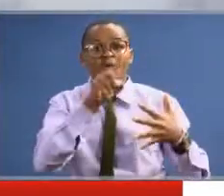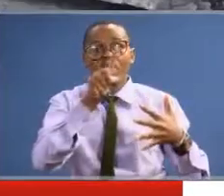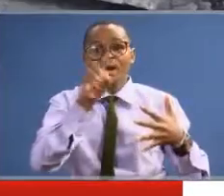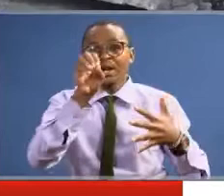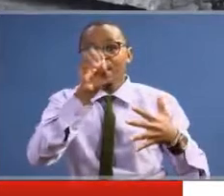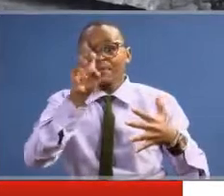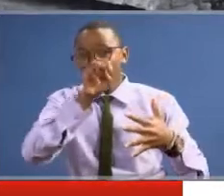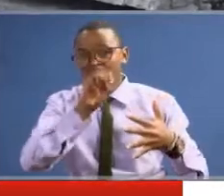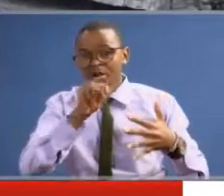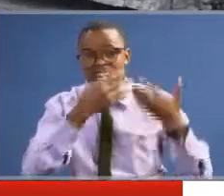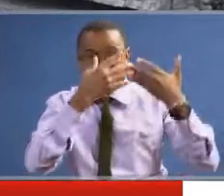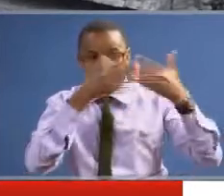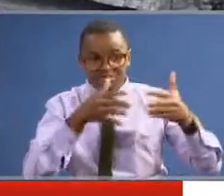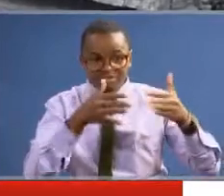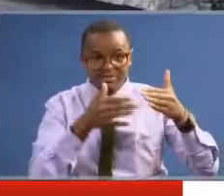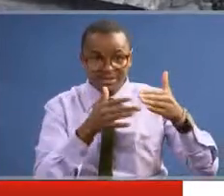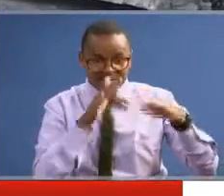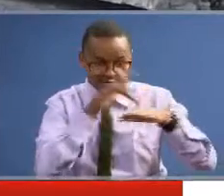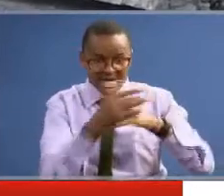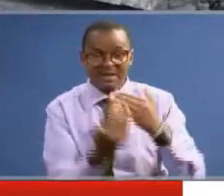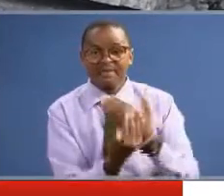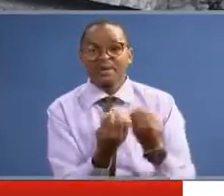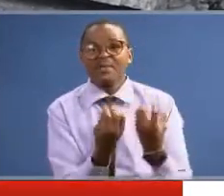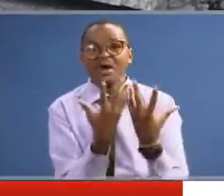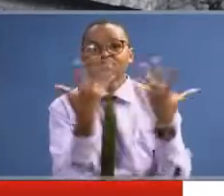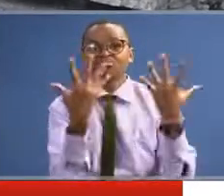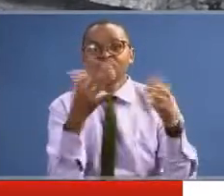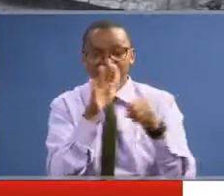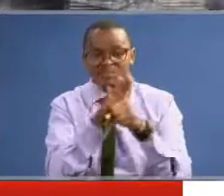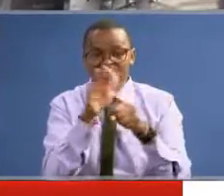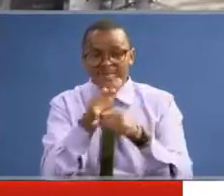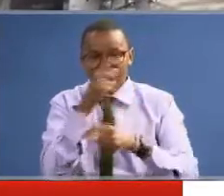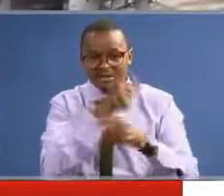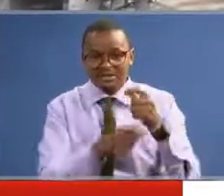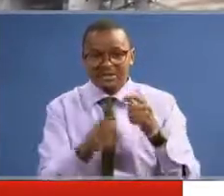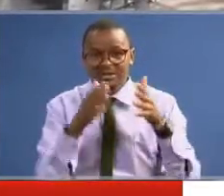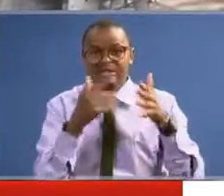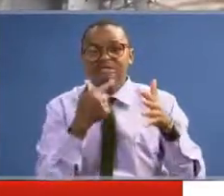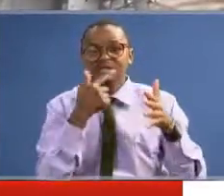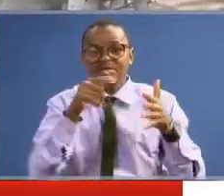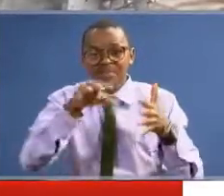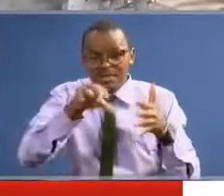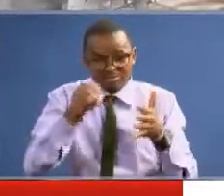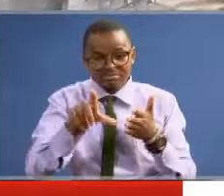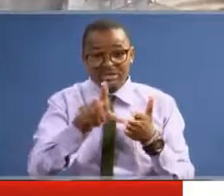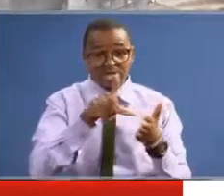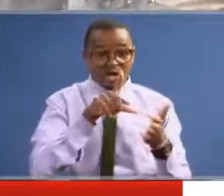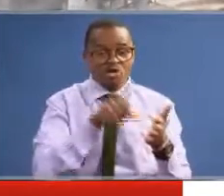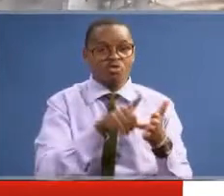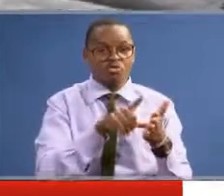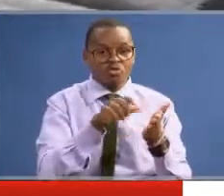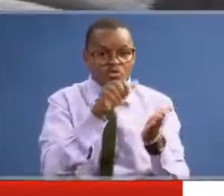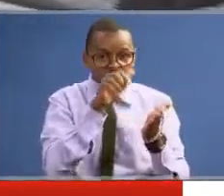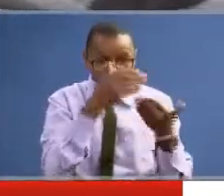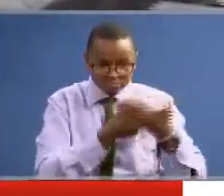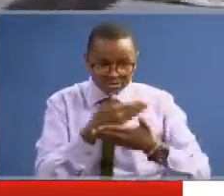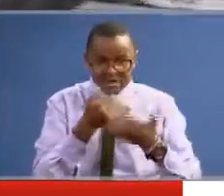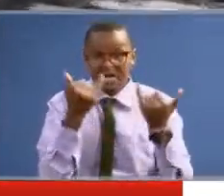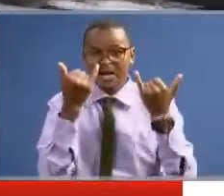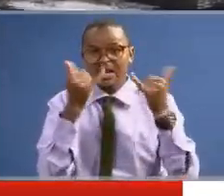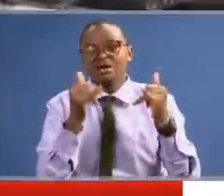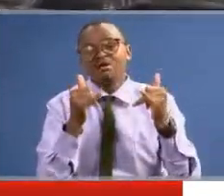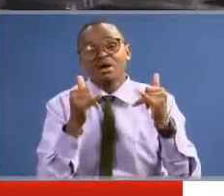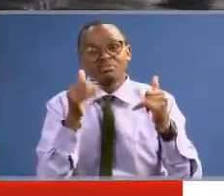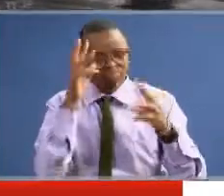Kenyan shilling million was lost in the early morning inferno. Most of the traders said they had taken loans to establish the businesses and now they are stranded